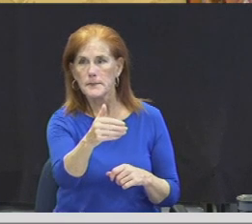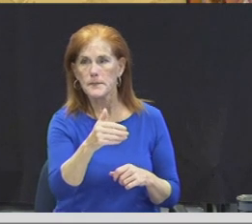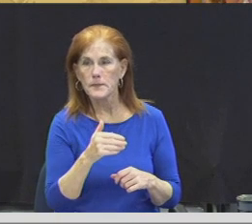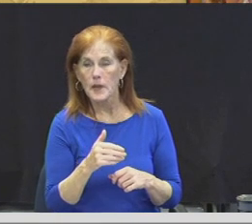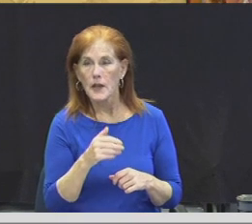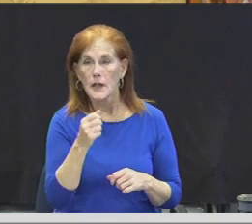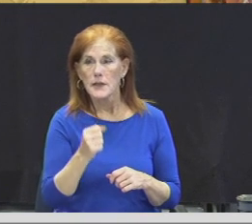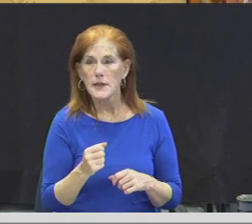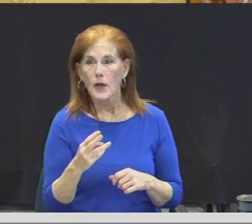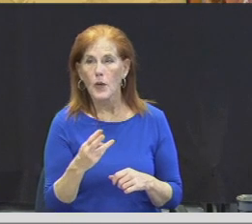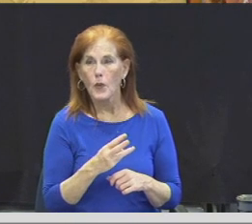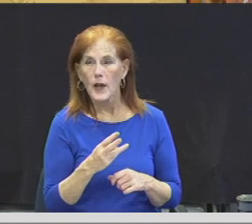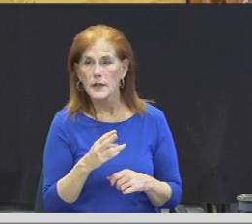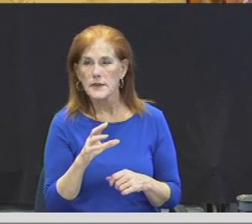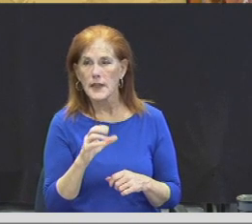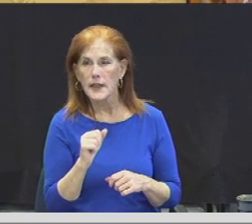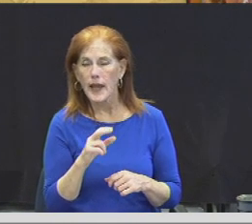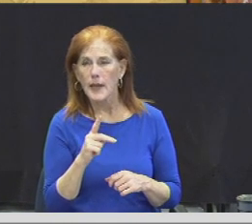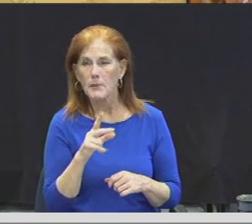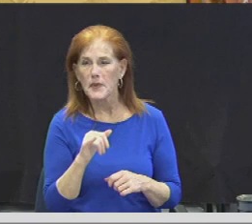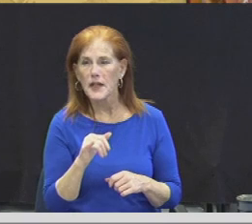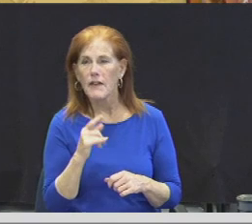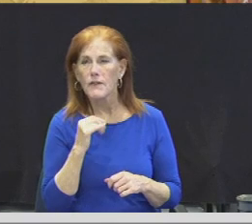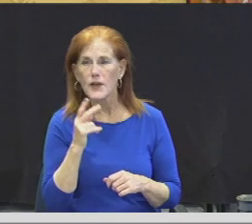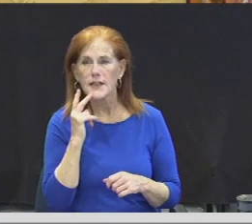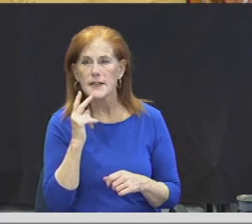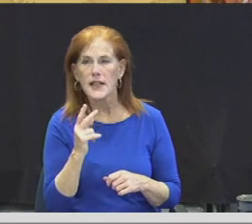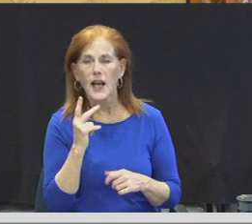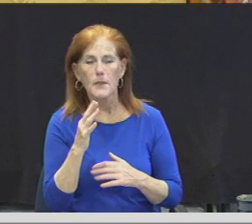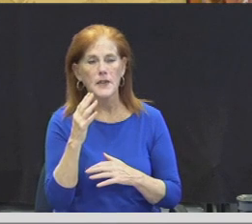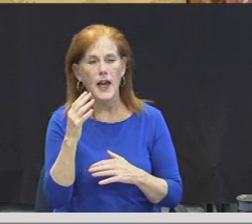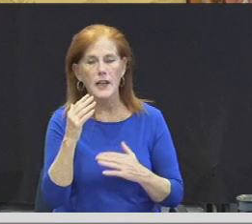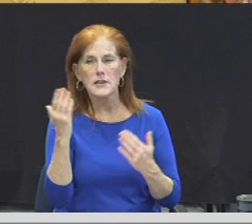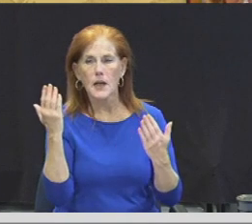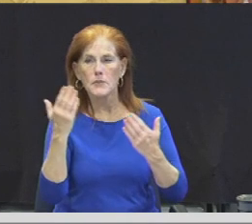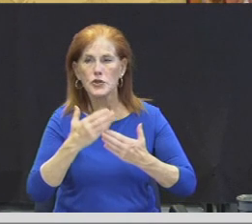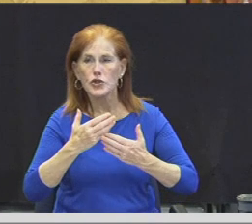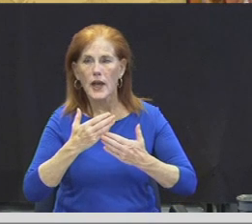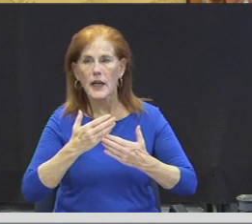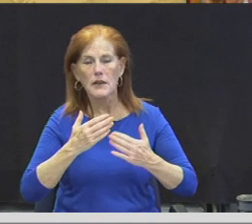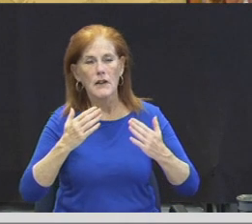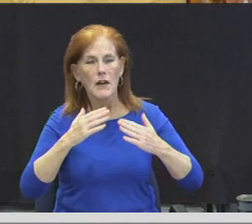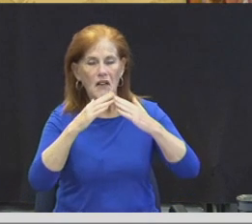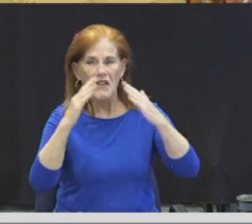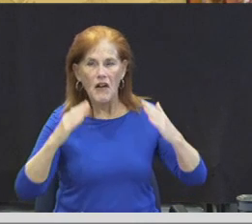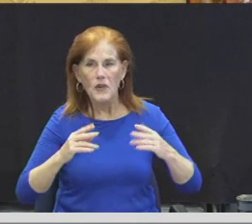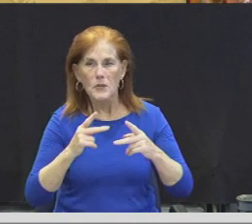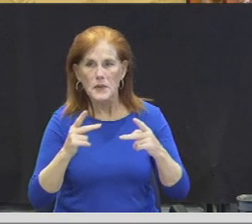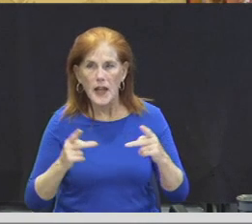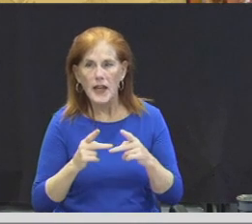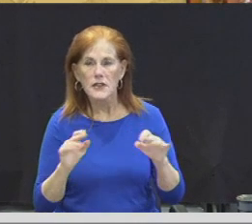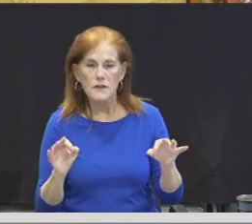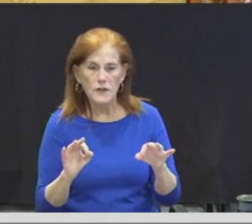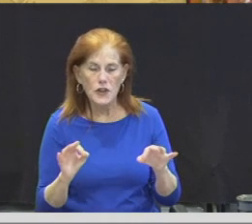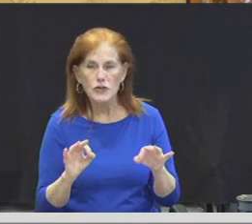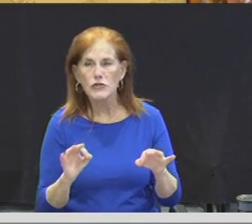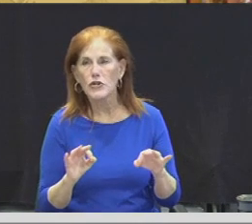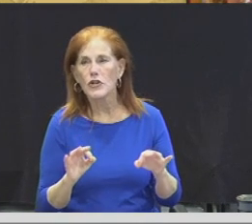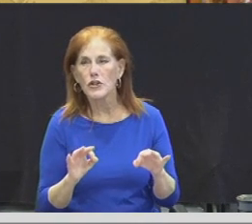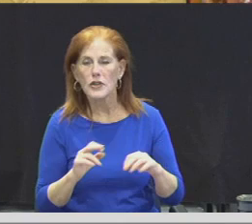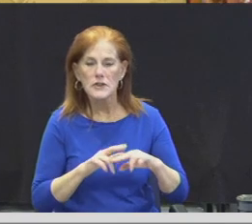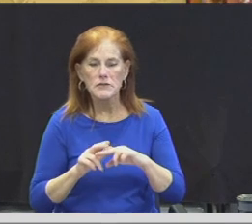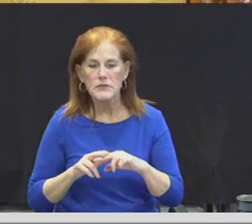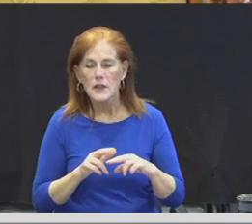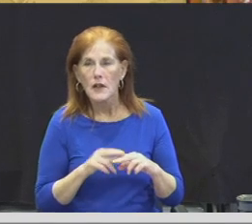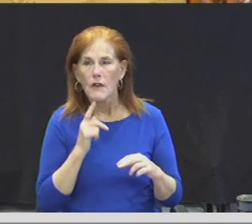southwest corner is the canopies area. It's a series of shade structures with seating and movable furniture to accommodate sort of